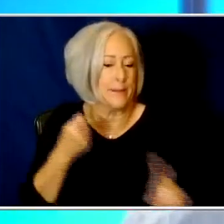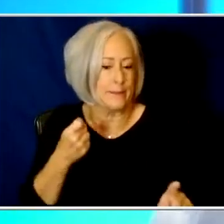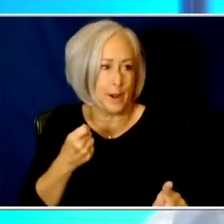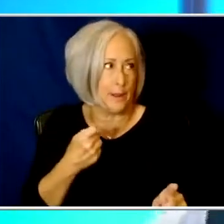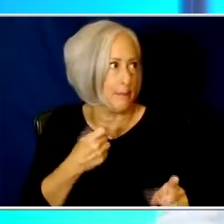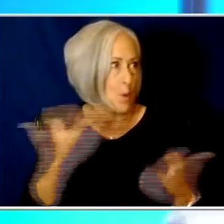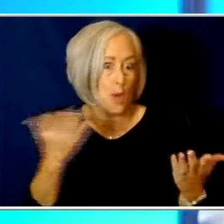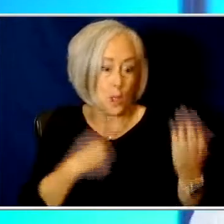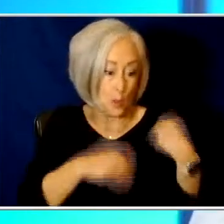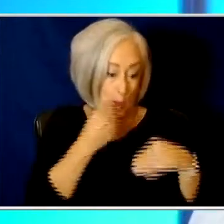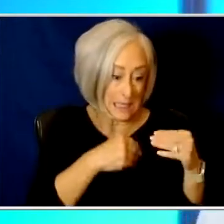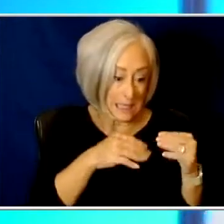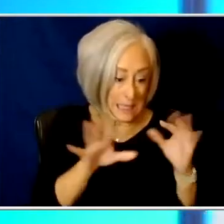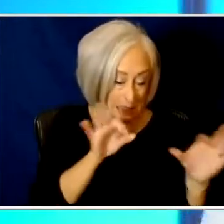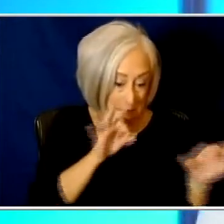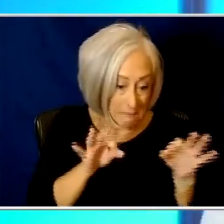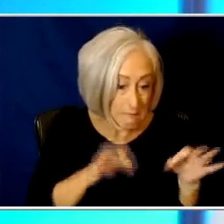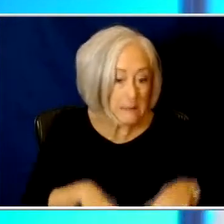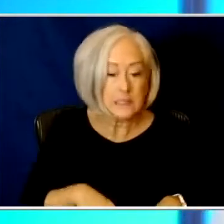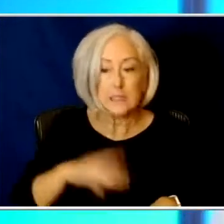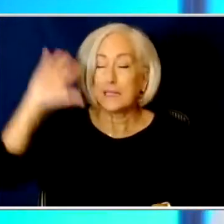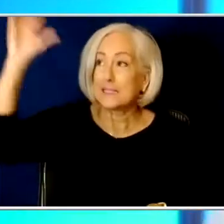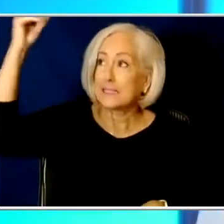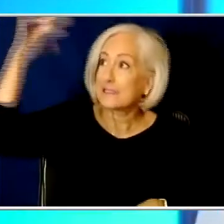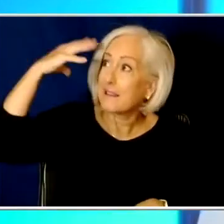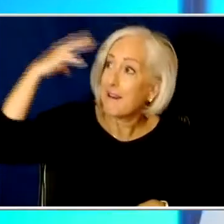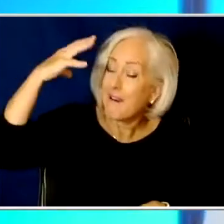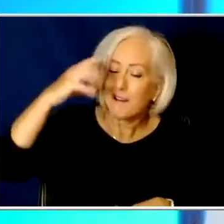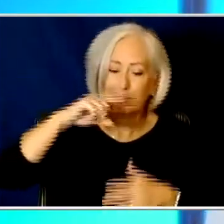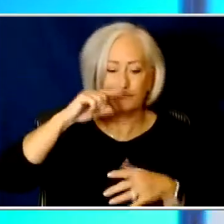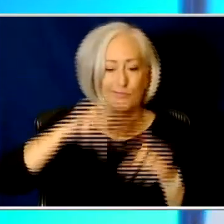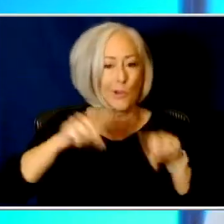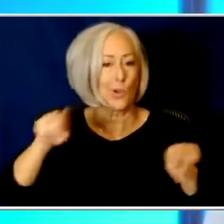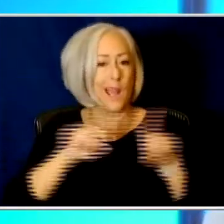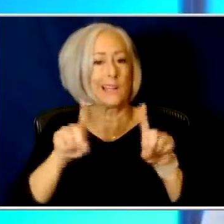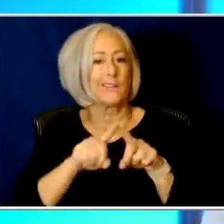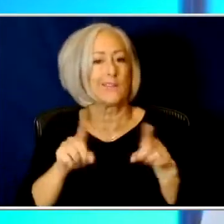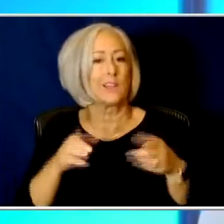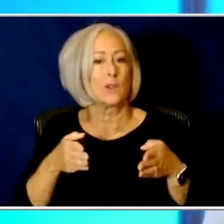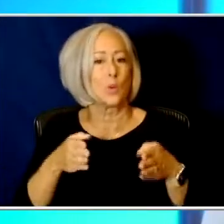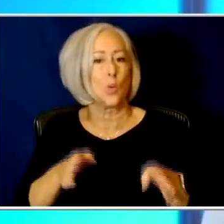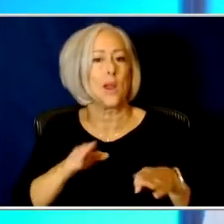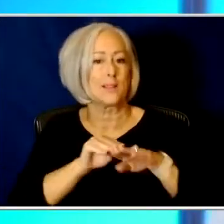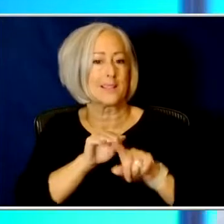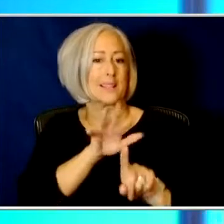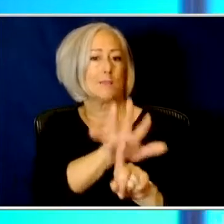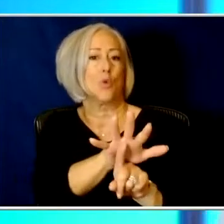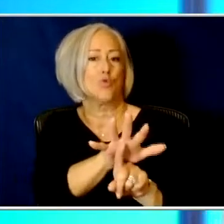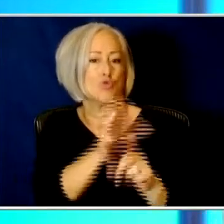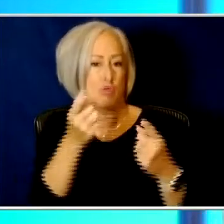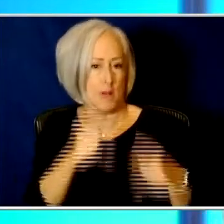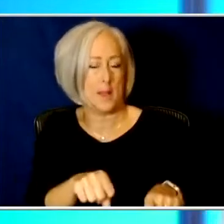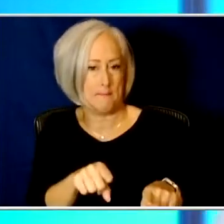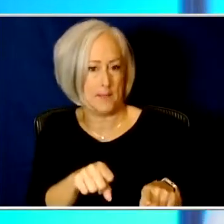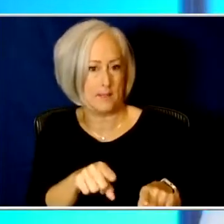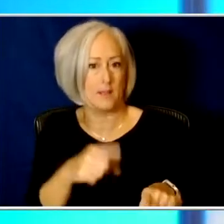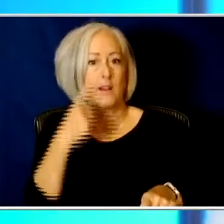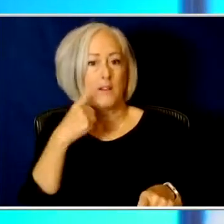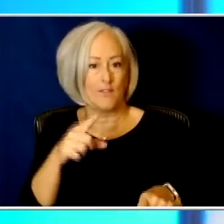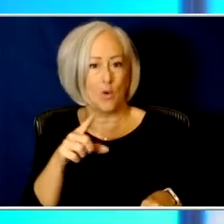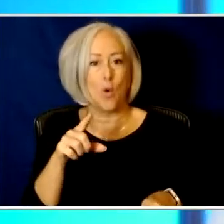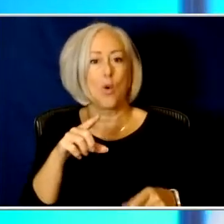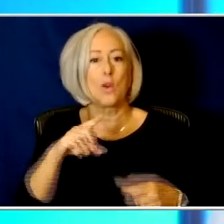our exposure from sun, there are different ways that we can be exposed to DNA damaging agents.